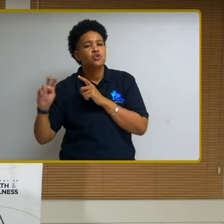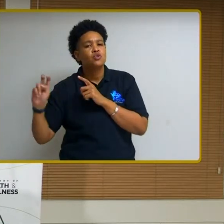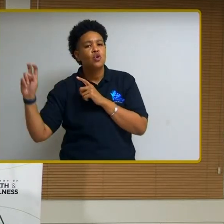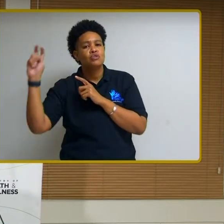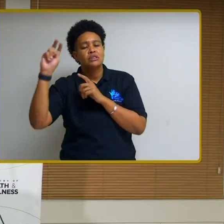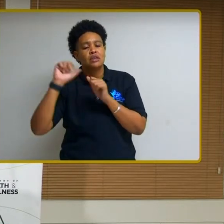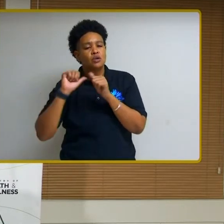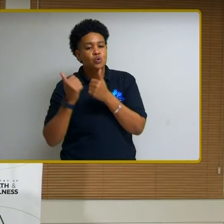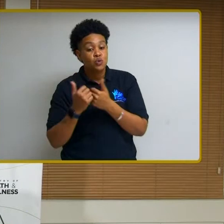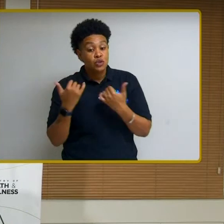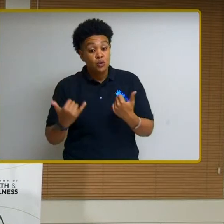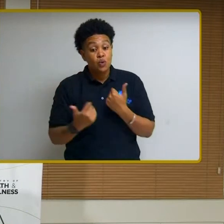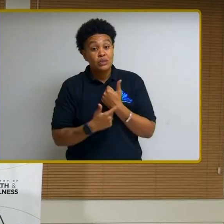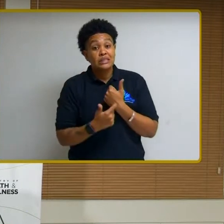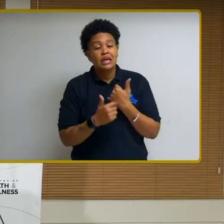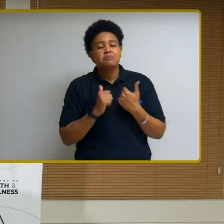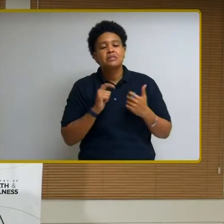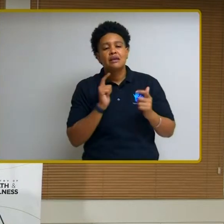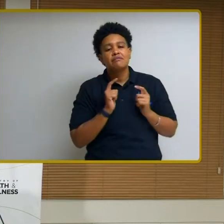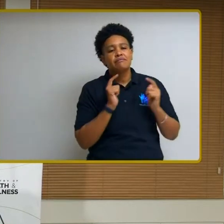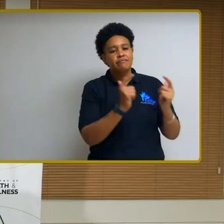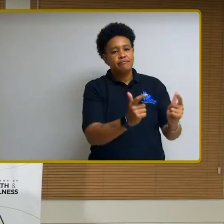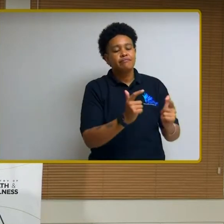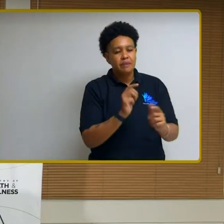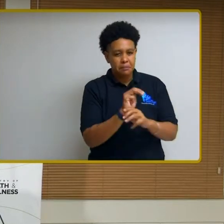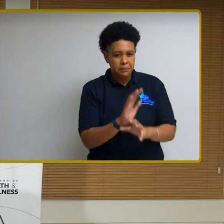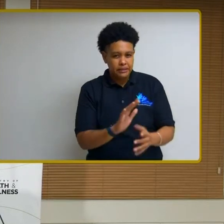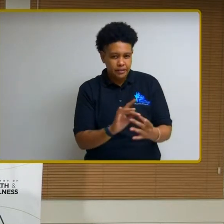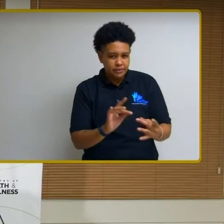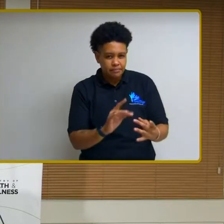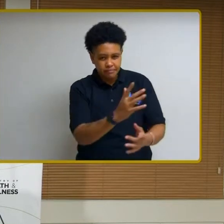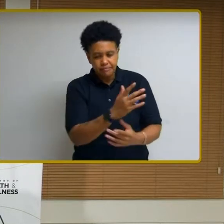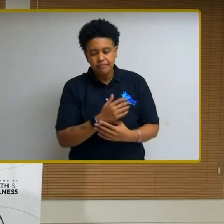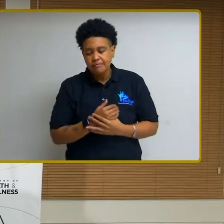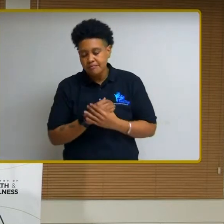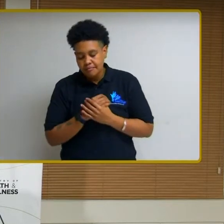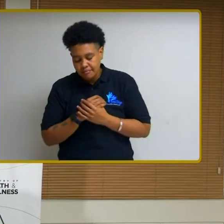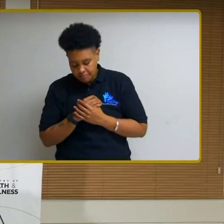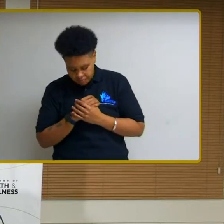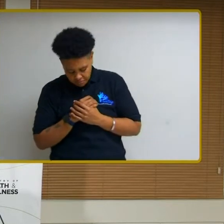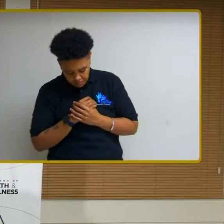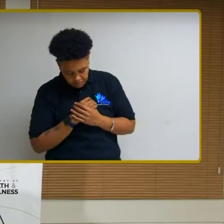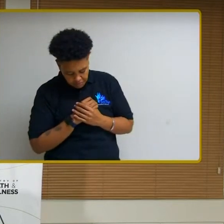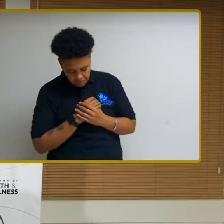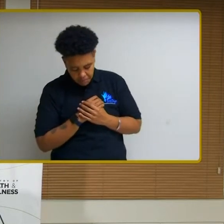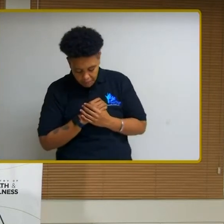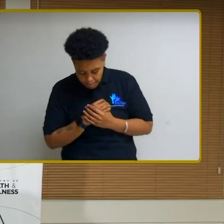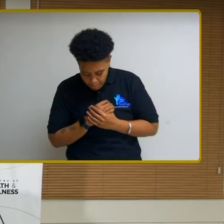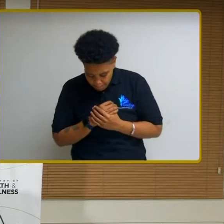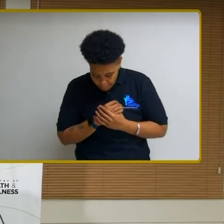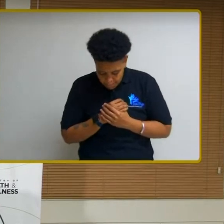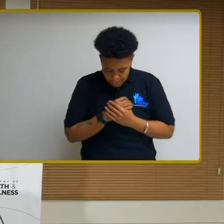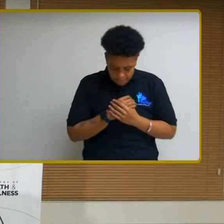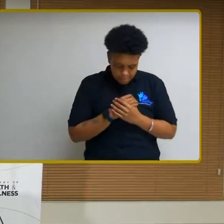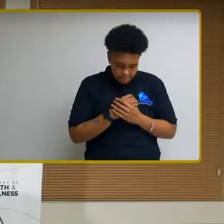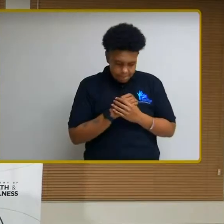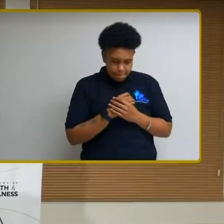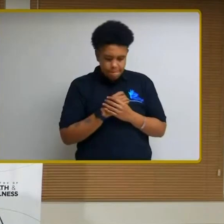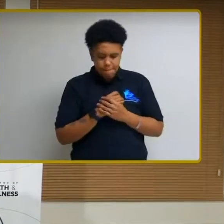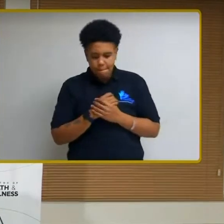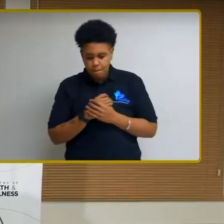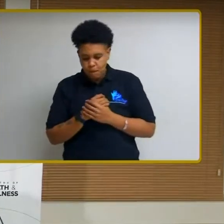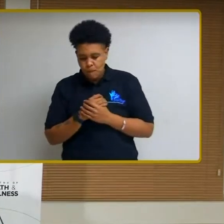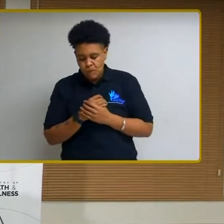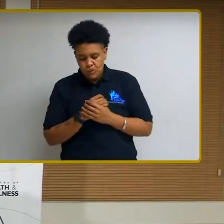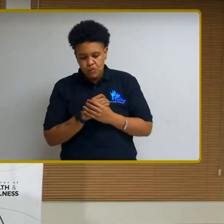Association. At this point, I hand over to our Minister. Thank you very much. Good evening, ladies and gentlemen. Let me welcome you all